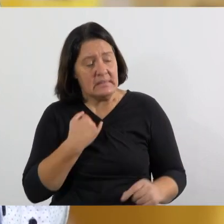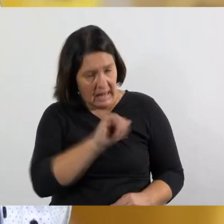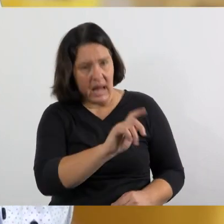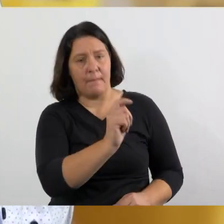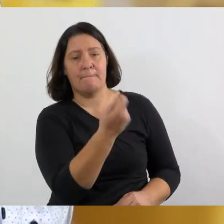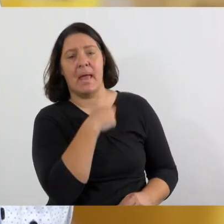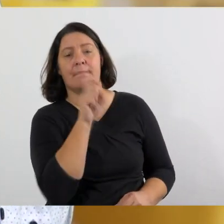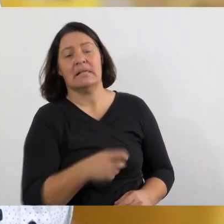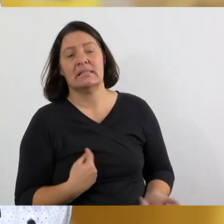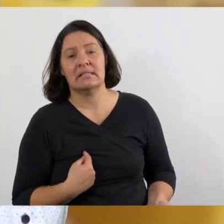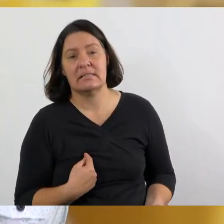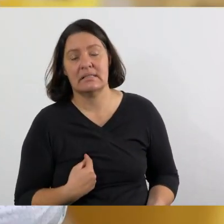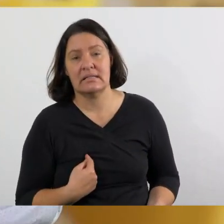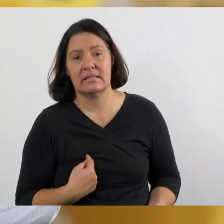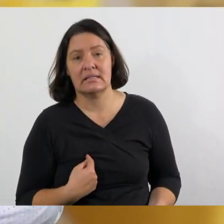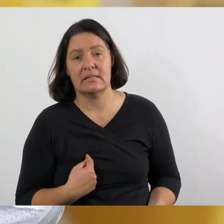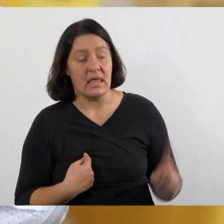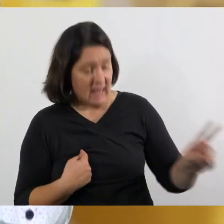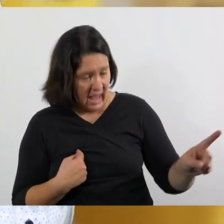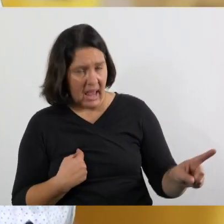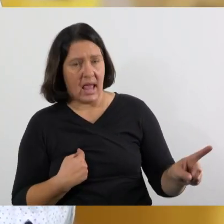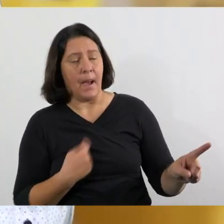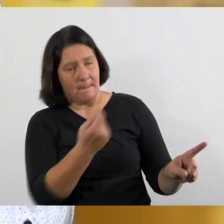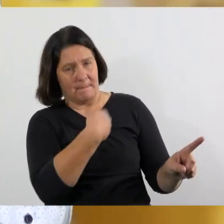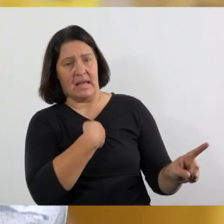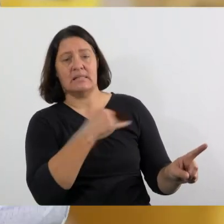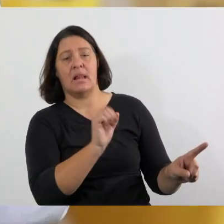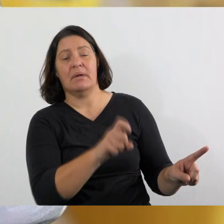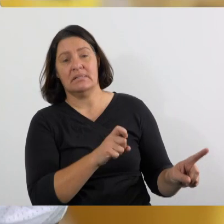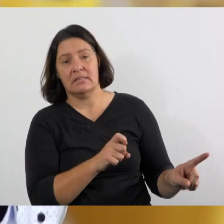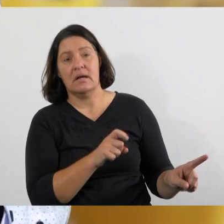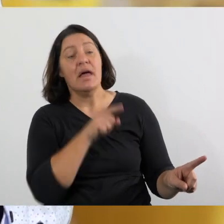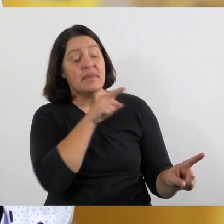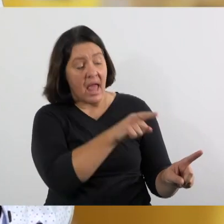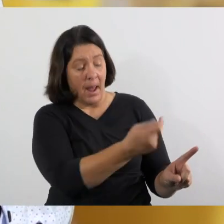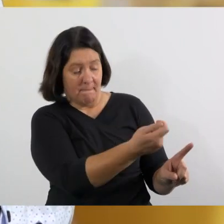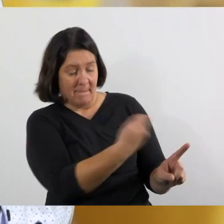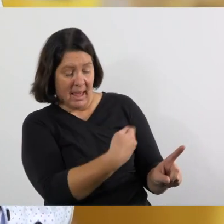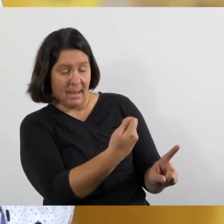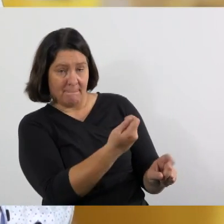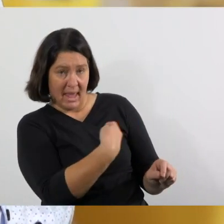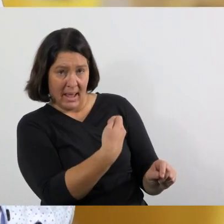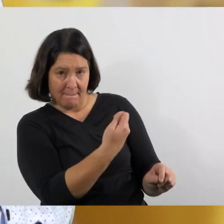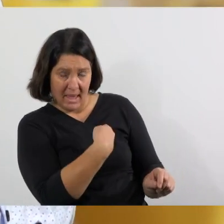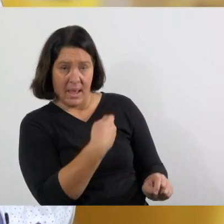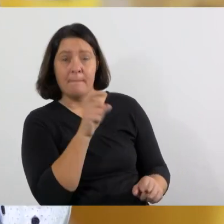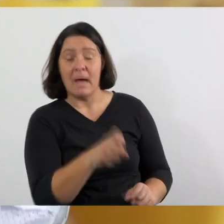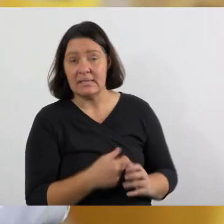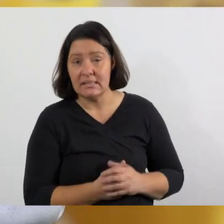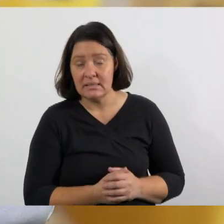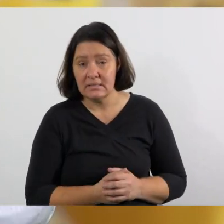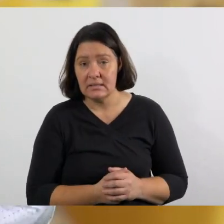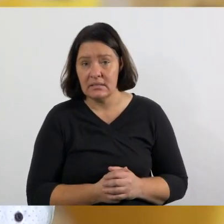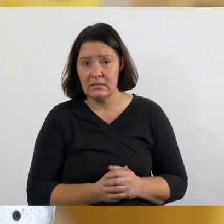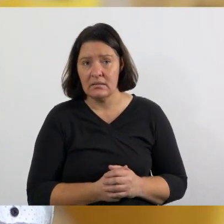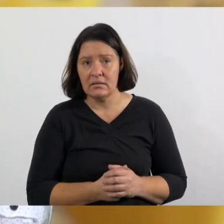owing us. And when debtors owe us, they have to pay the amount that they owe us. But when